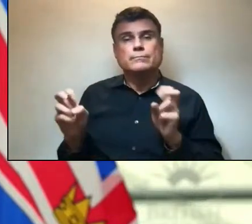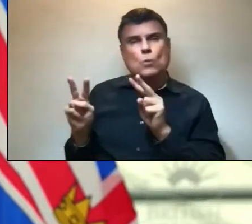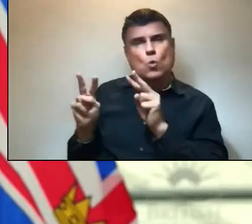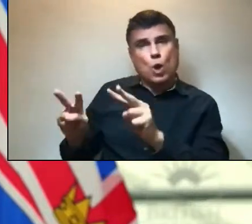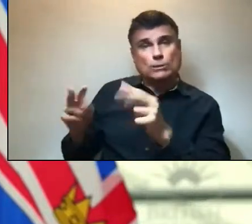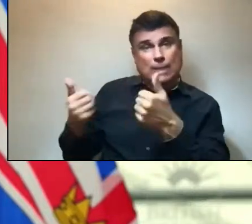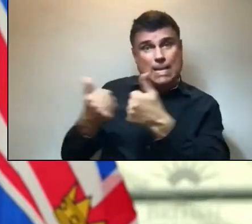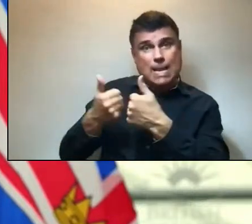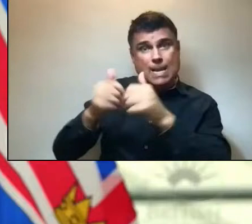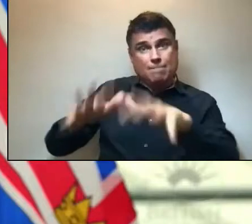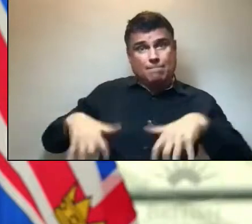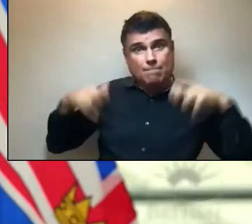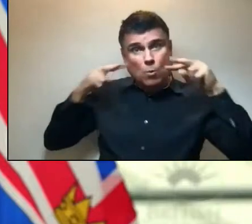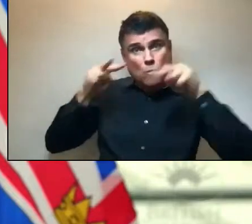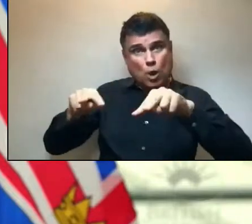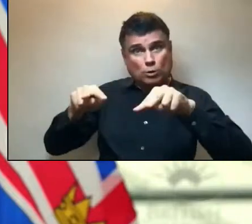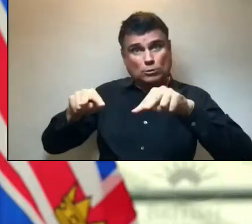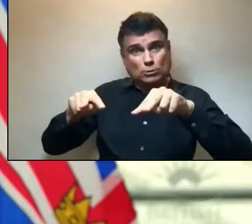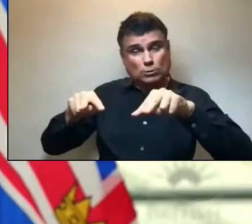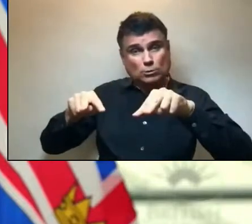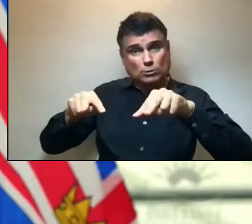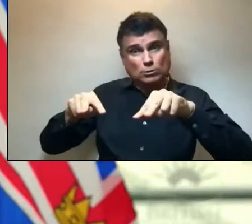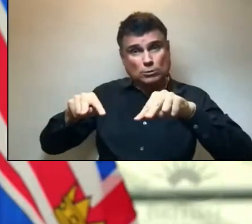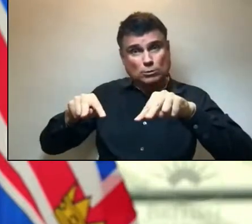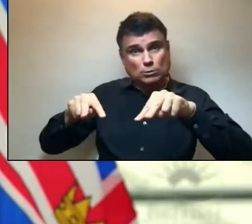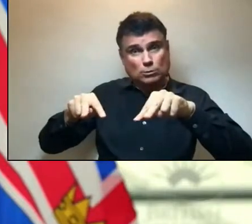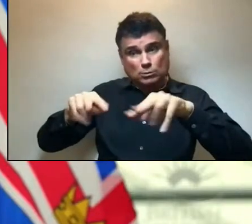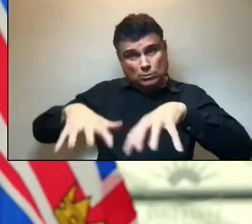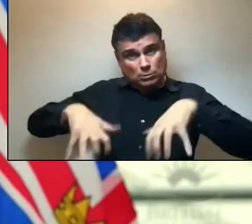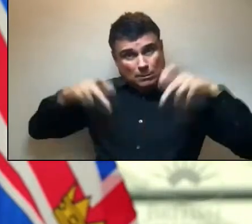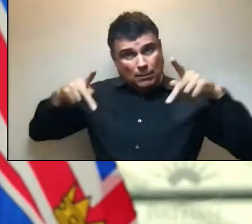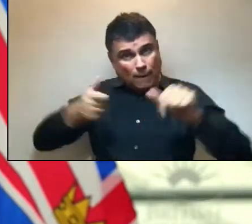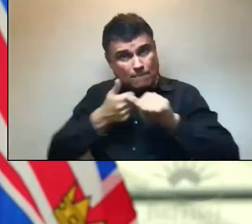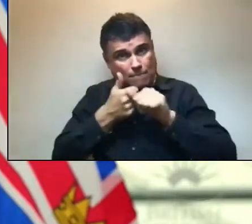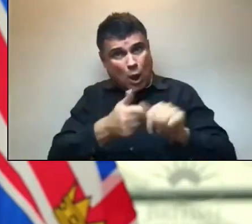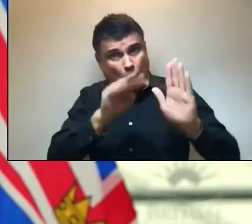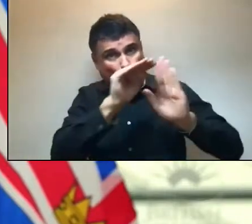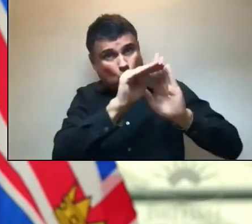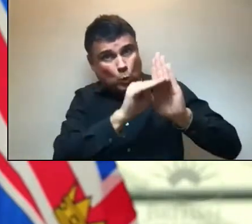right now, we need to go back to those basics: wearing our masks when we're